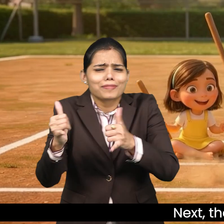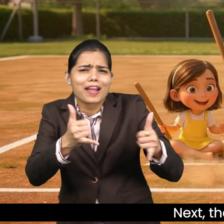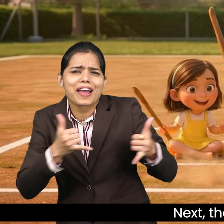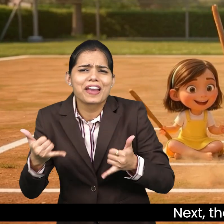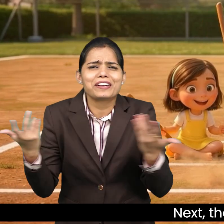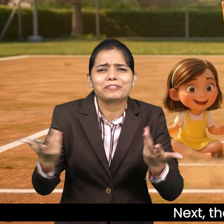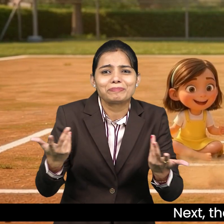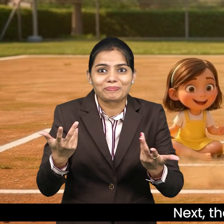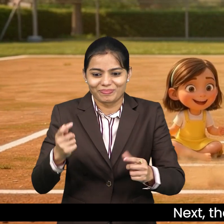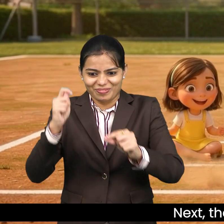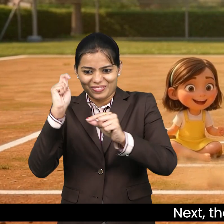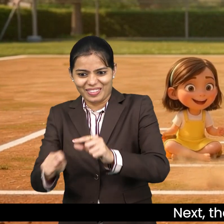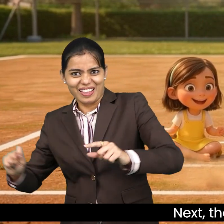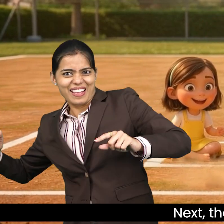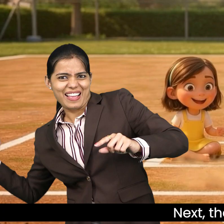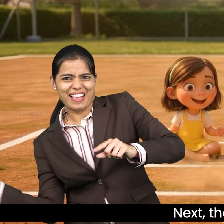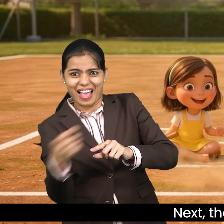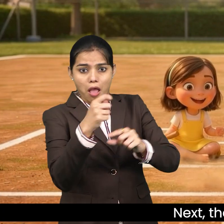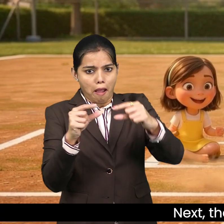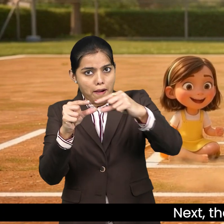Next, they played gilli danda.